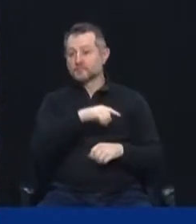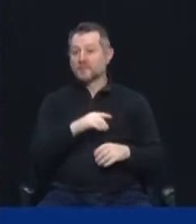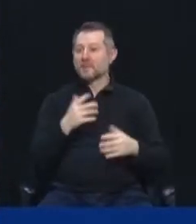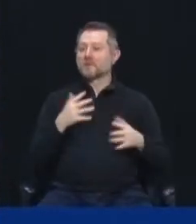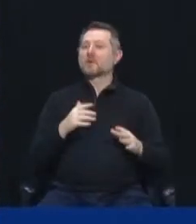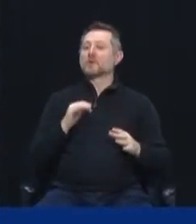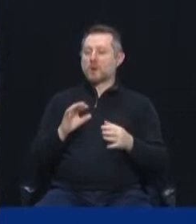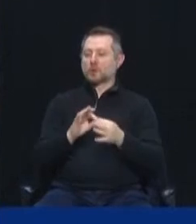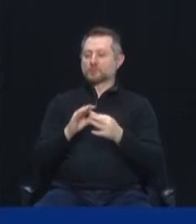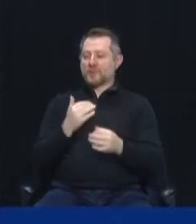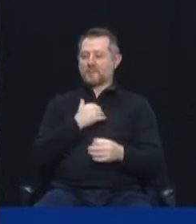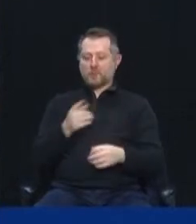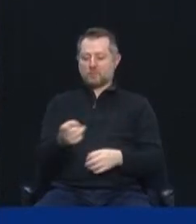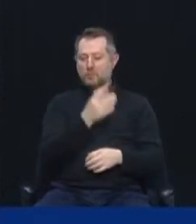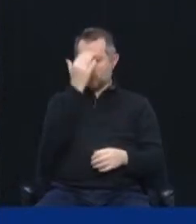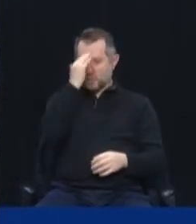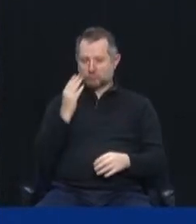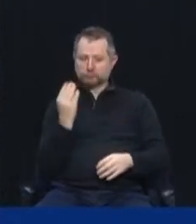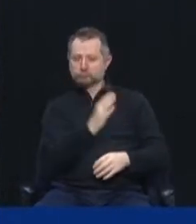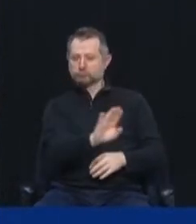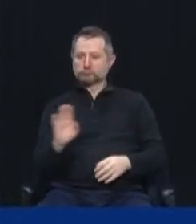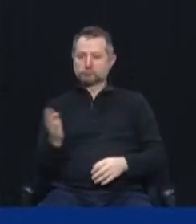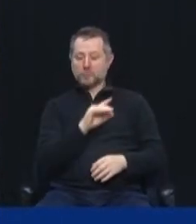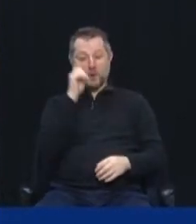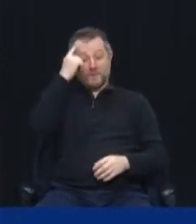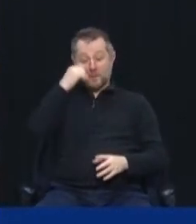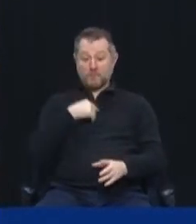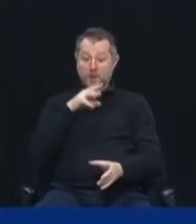Government won't even show up.